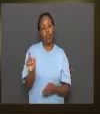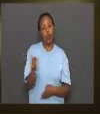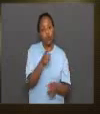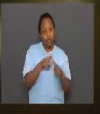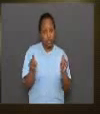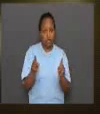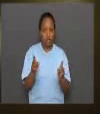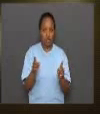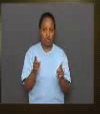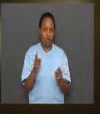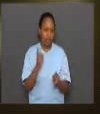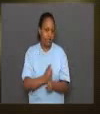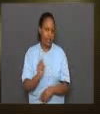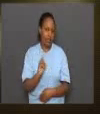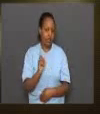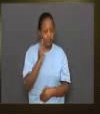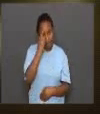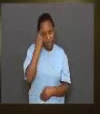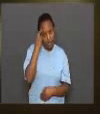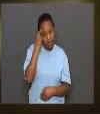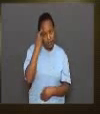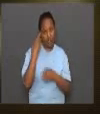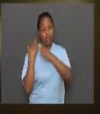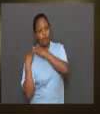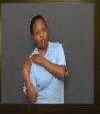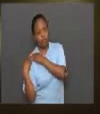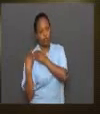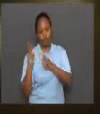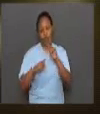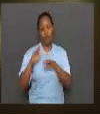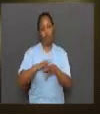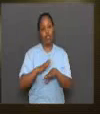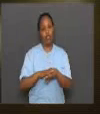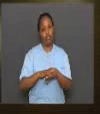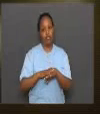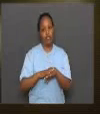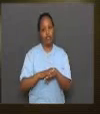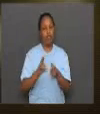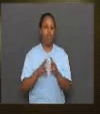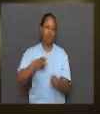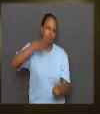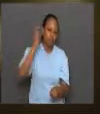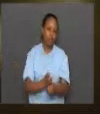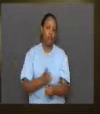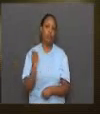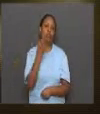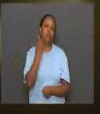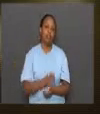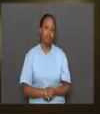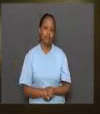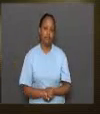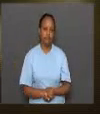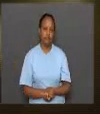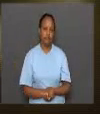to follow, they are unfair because they place a burden on the people that is too